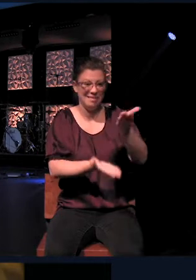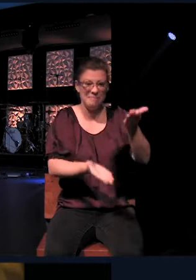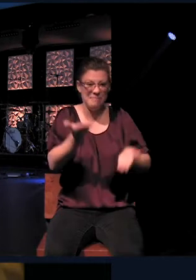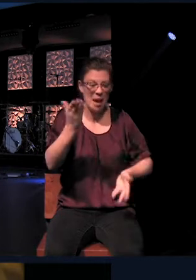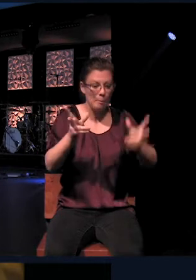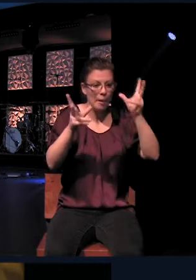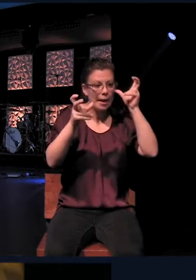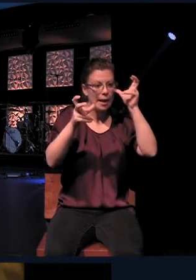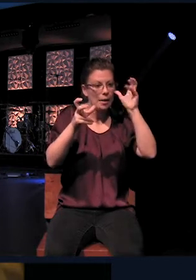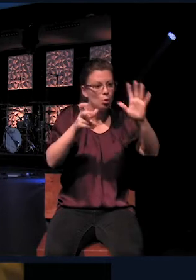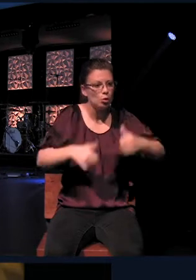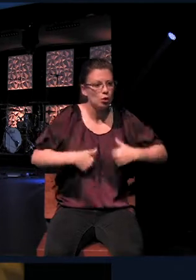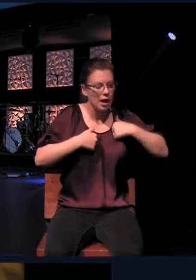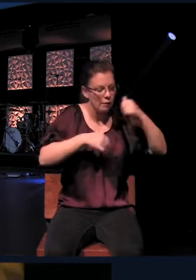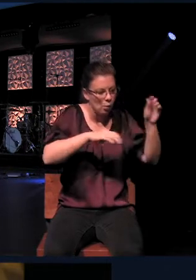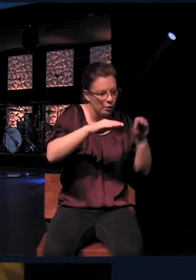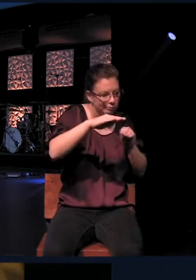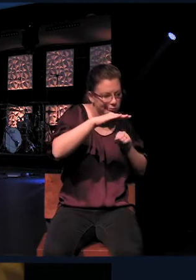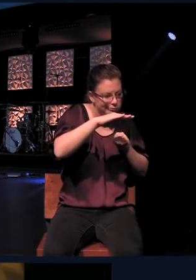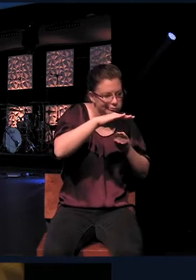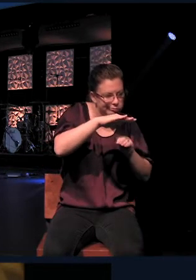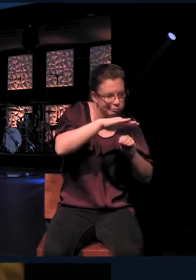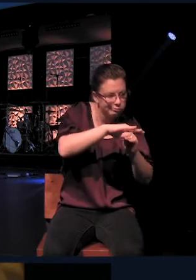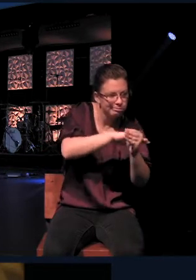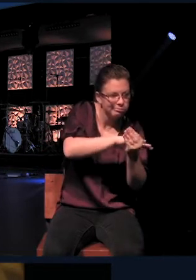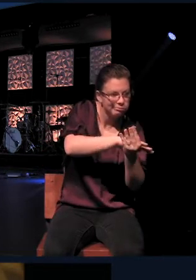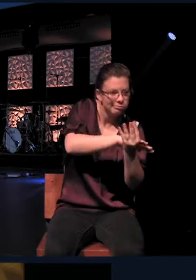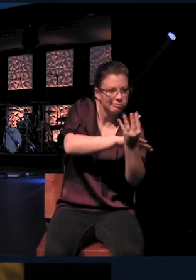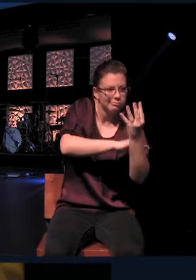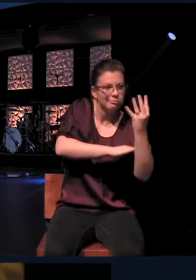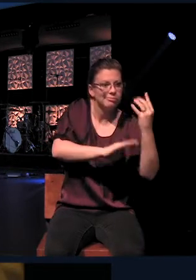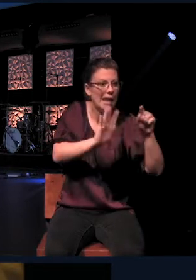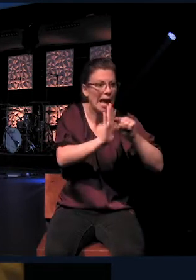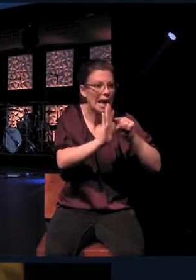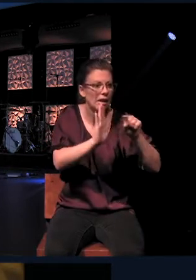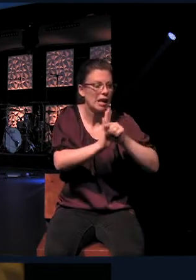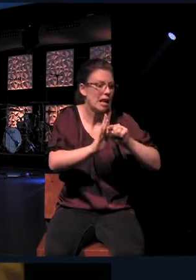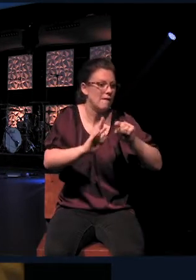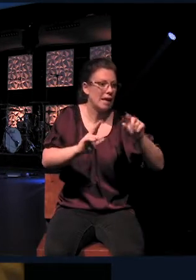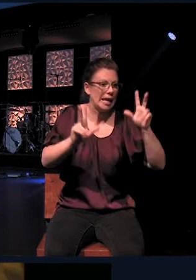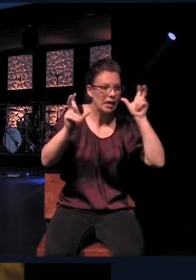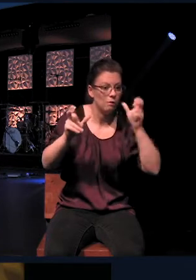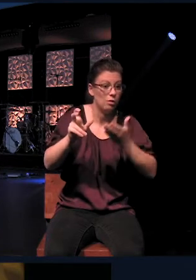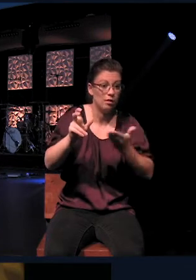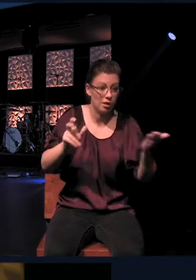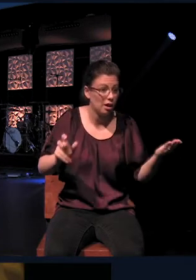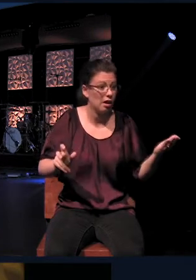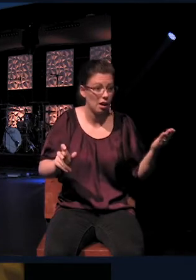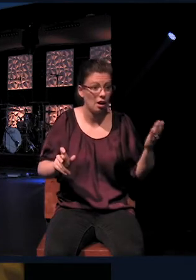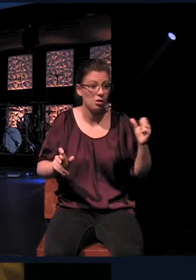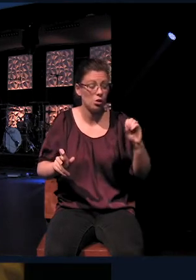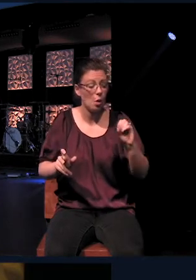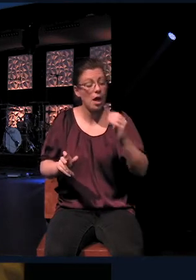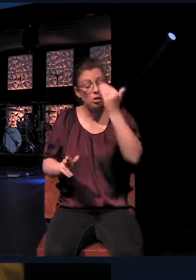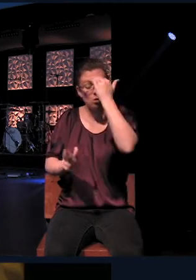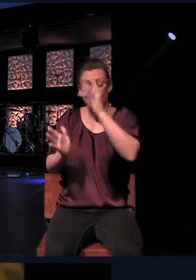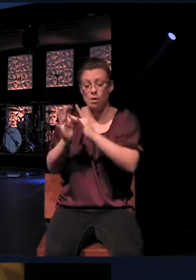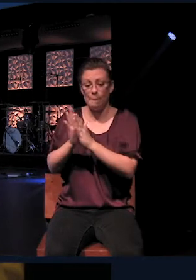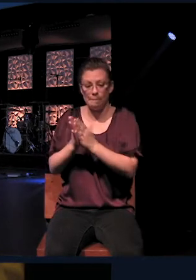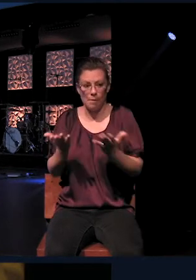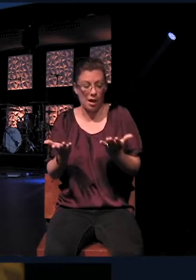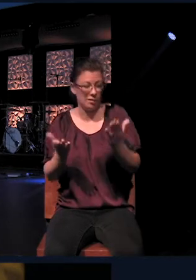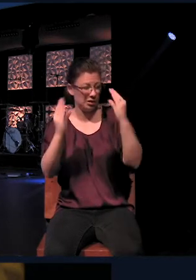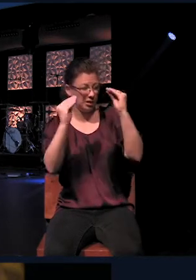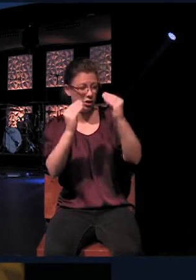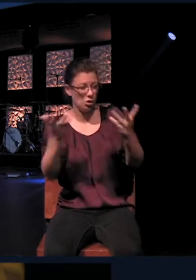to establish putting him first in our money and our giving, called the tithe in the Bible, which means one-tenth of our income. And so here